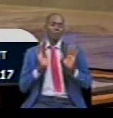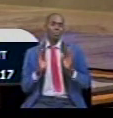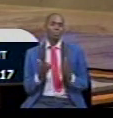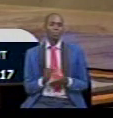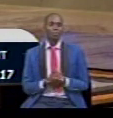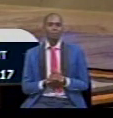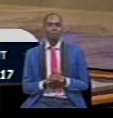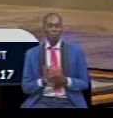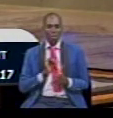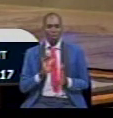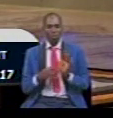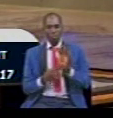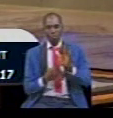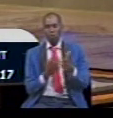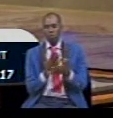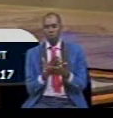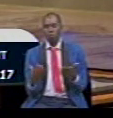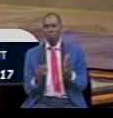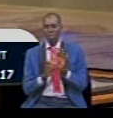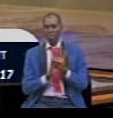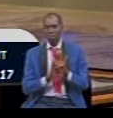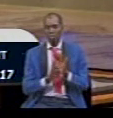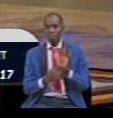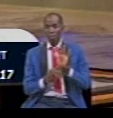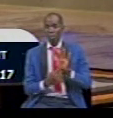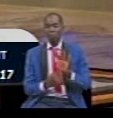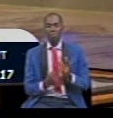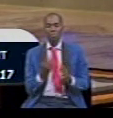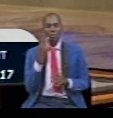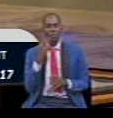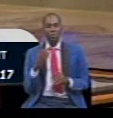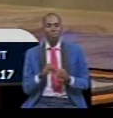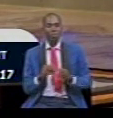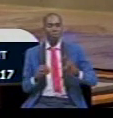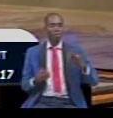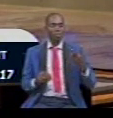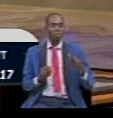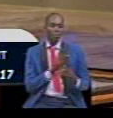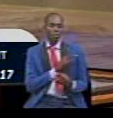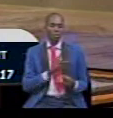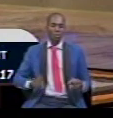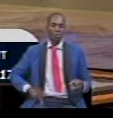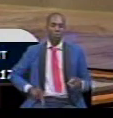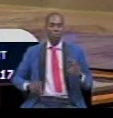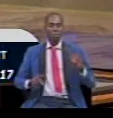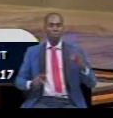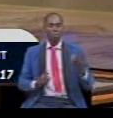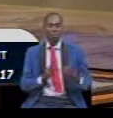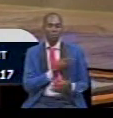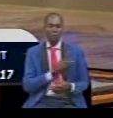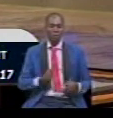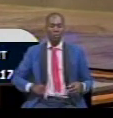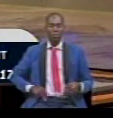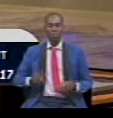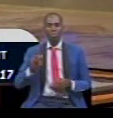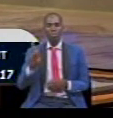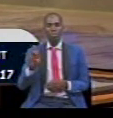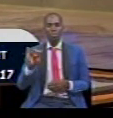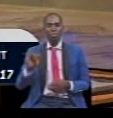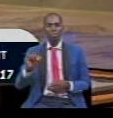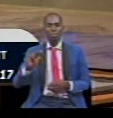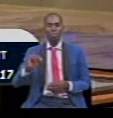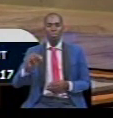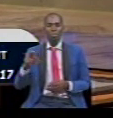some illustrations. We're looking at 2 Kings chapter 6.